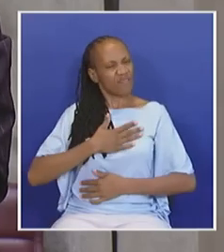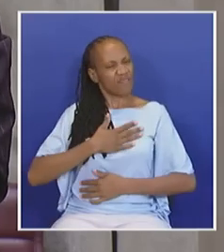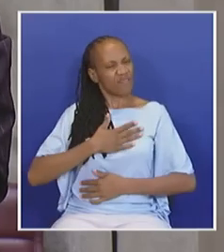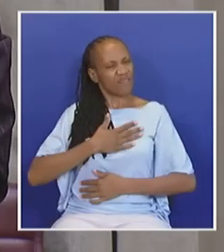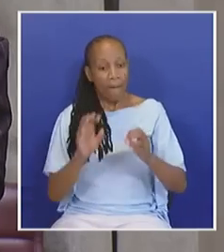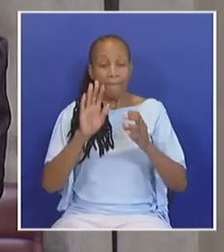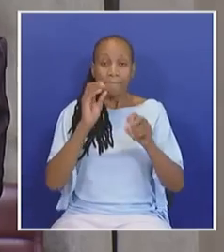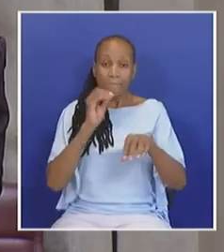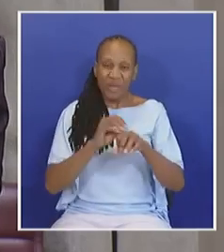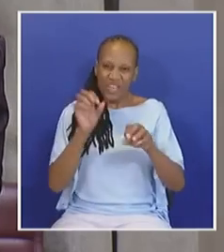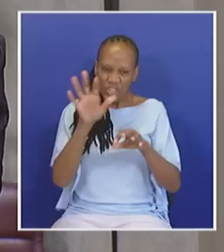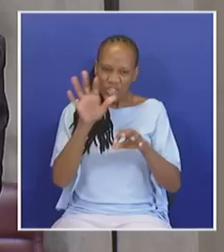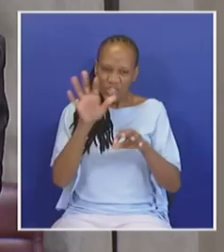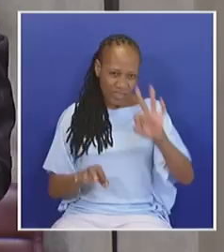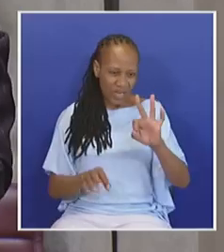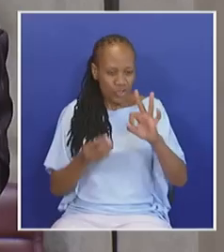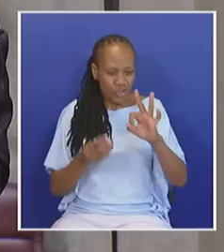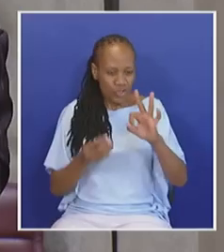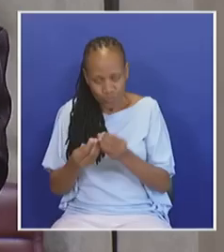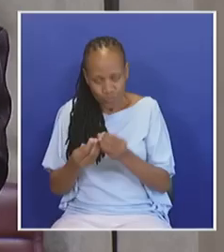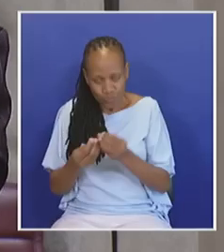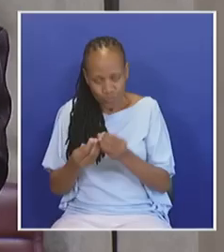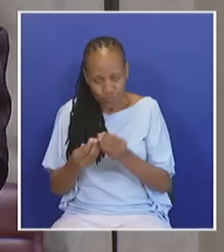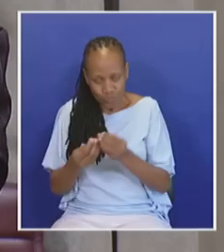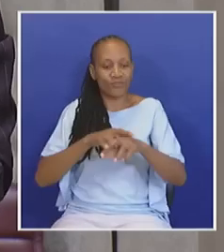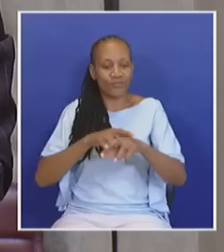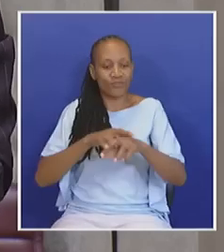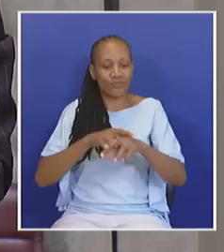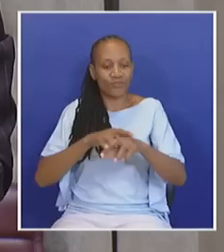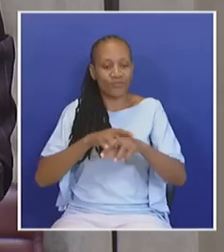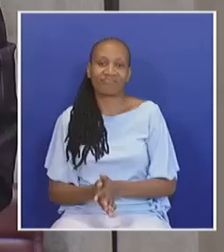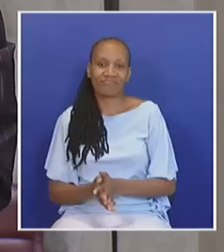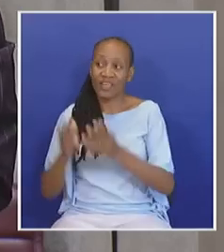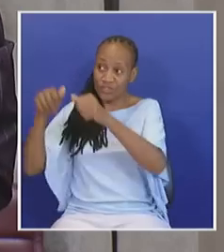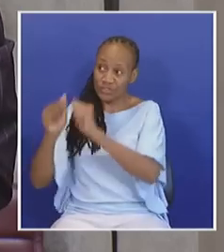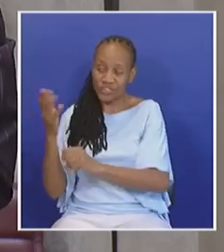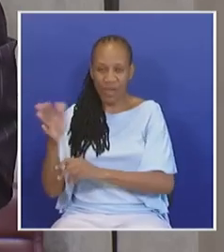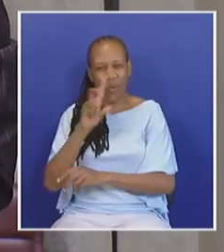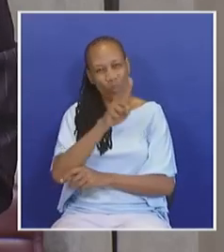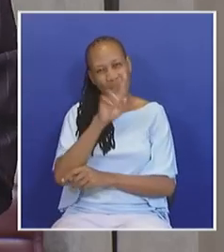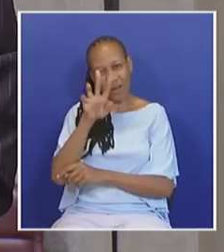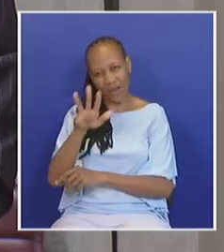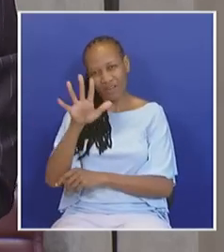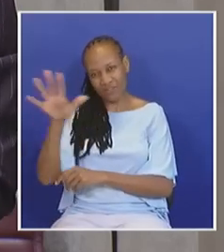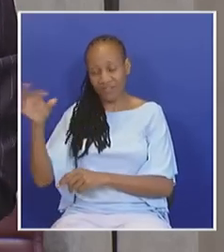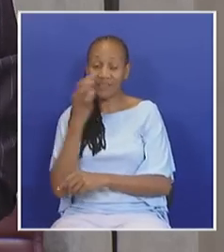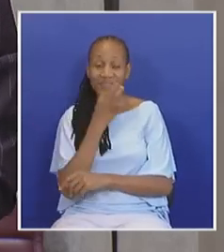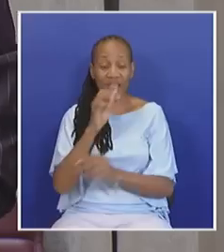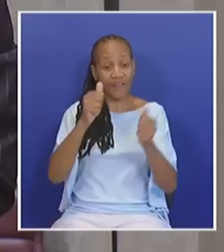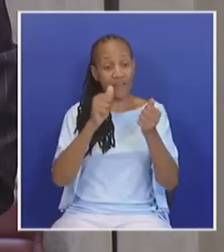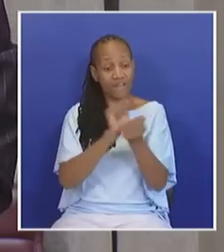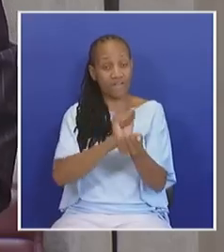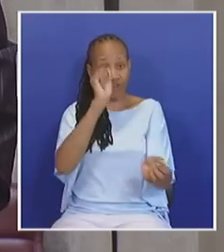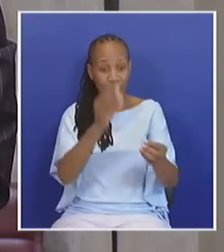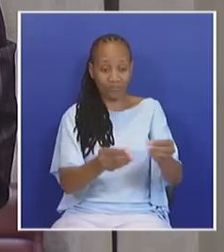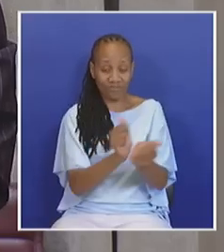address to defeat racism. Chairperson, the Freedom Charter proclaimed in 1955 that our country will never be